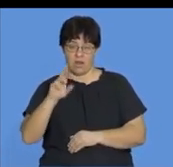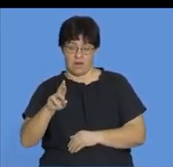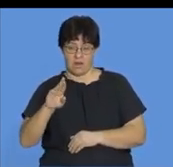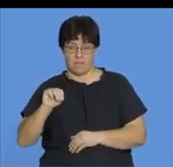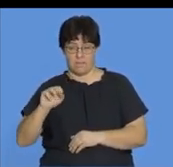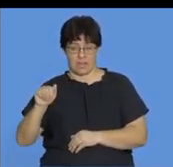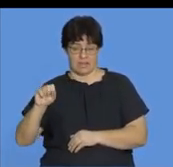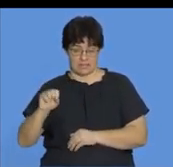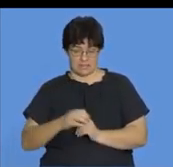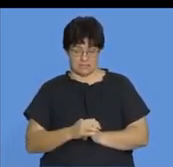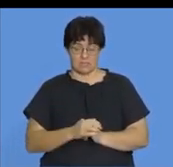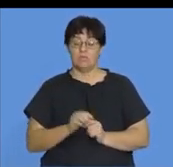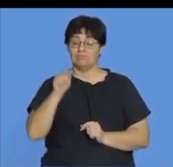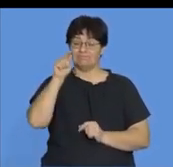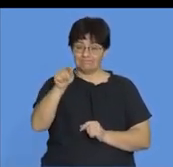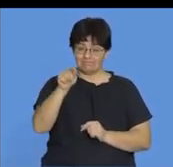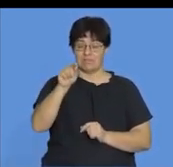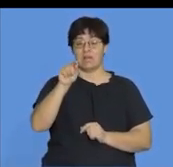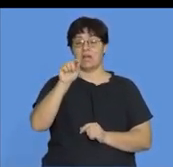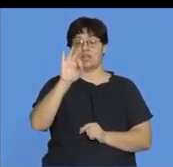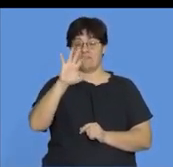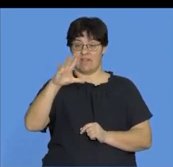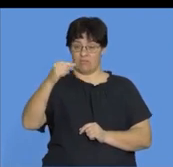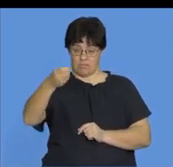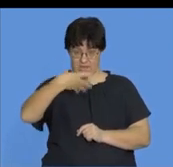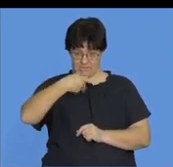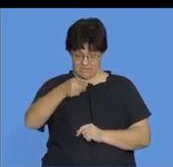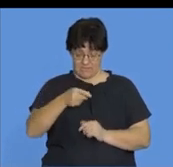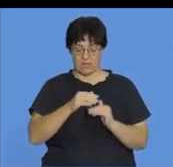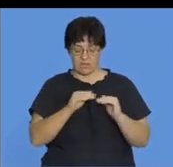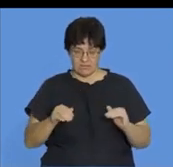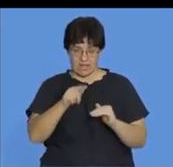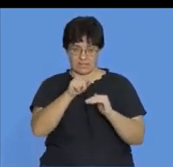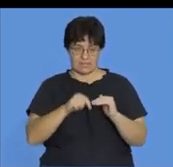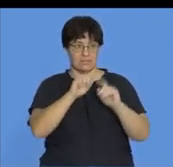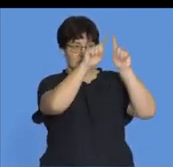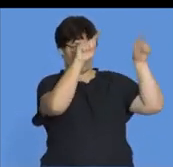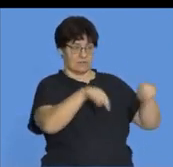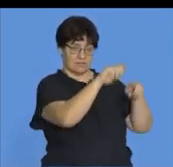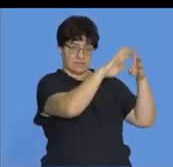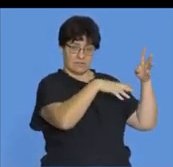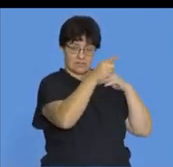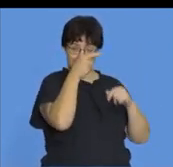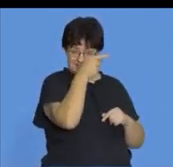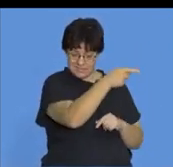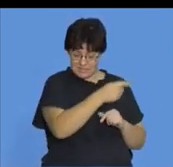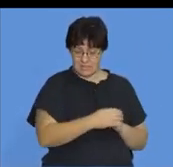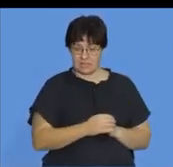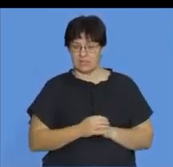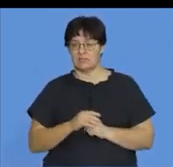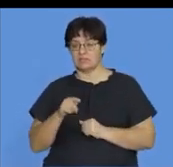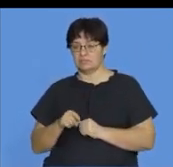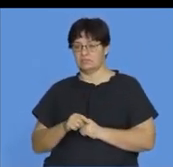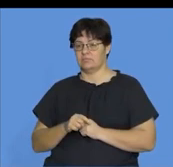given mass of the sample is 35 grams, right? Divided by the molar mass, which